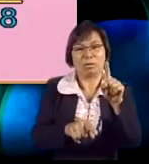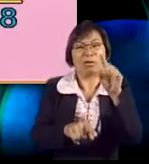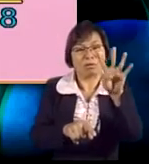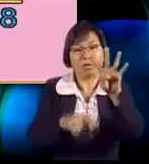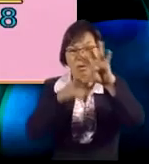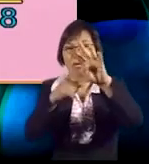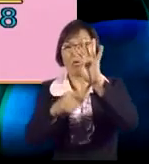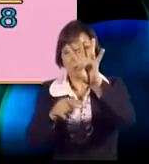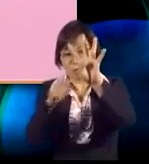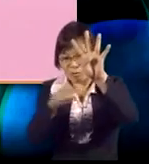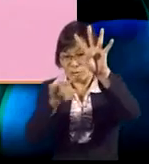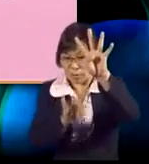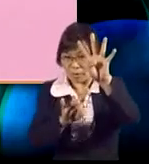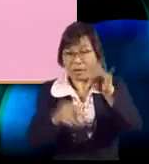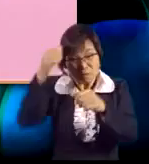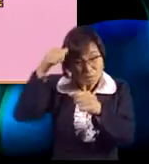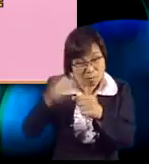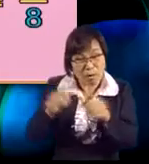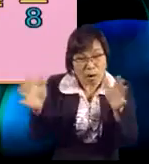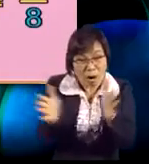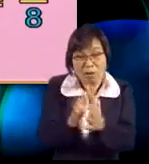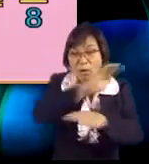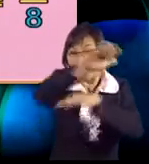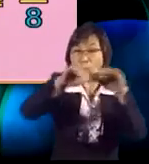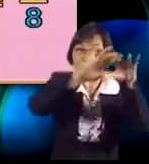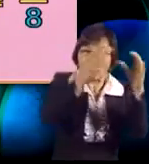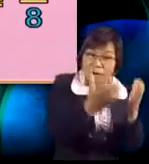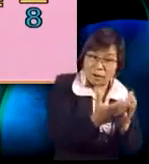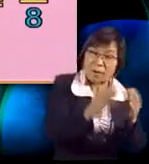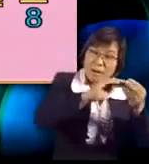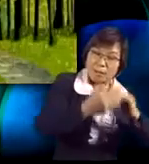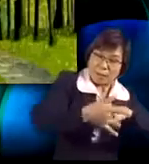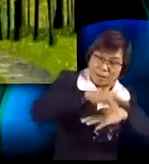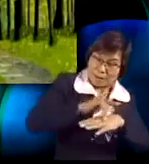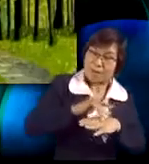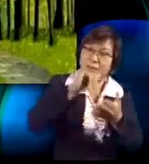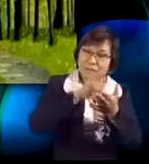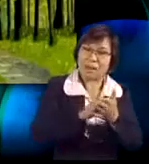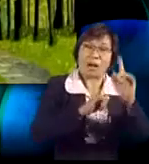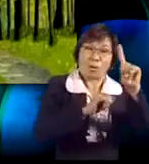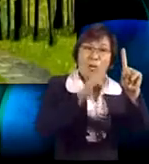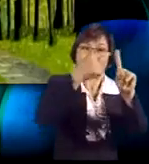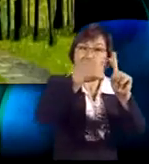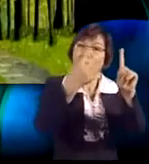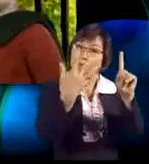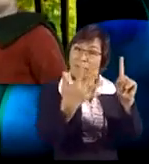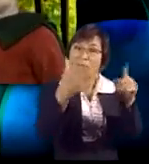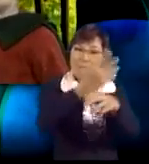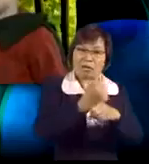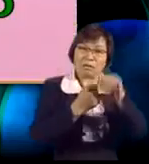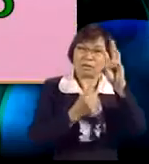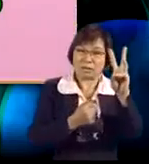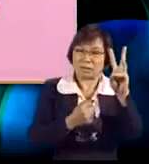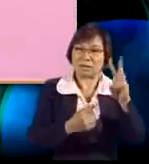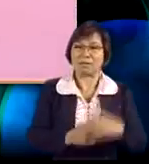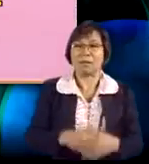We get 4 parts of 8 or 4 over 8 or 4 eighths. Remember, Nick, you added the whole numbers earlier.